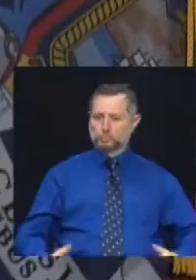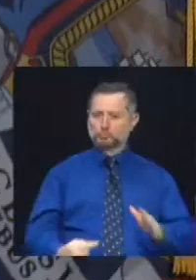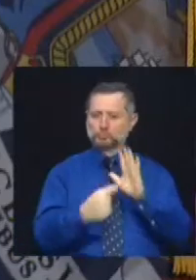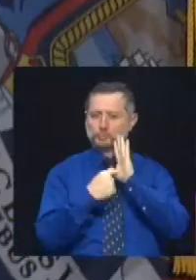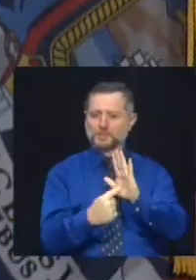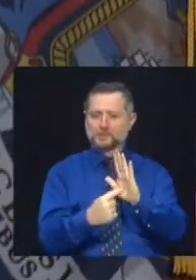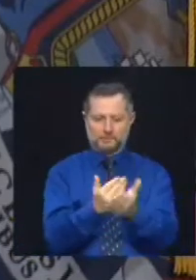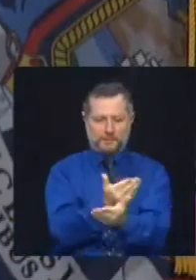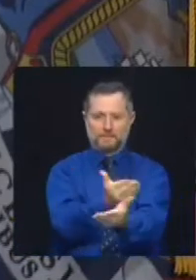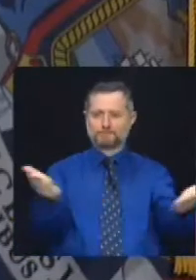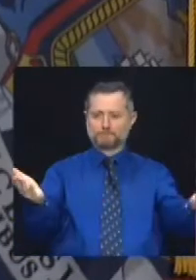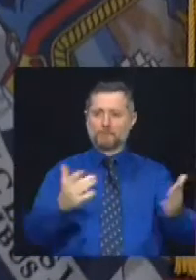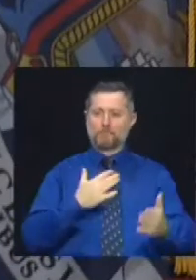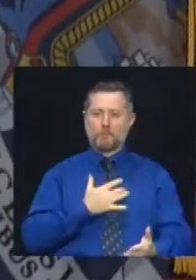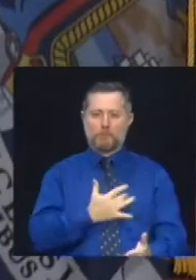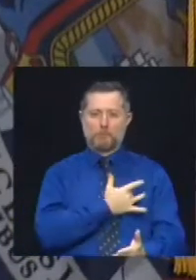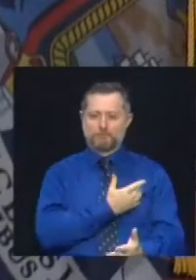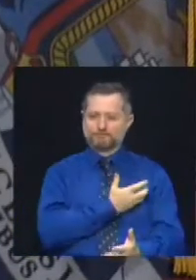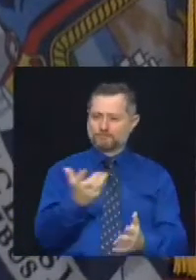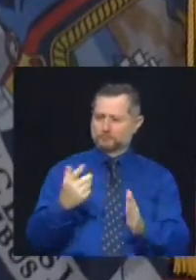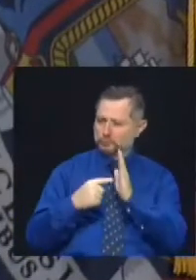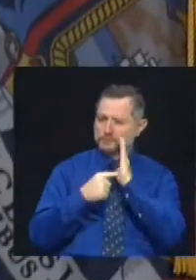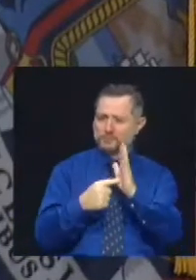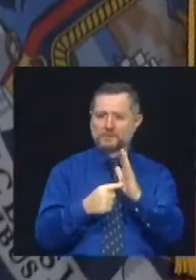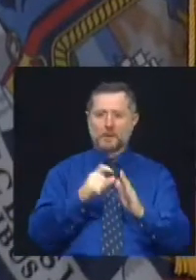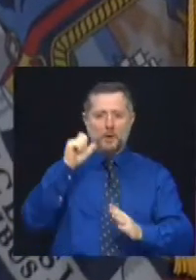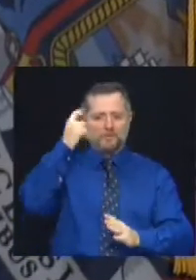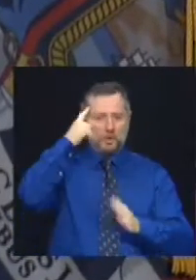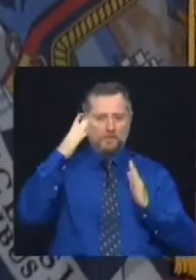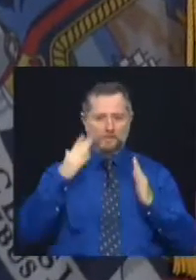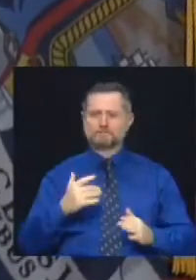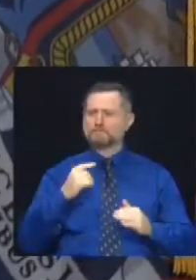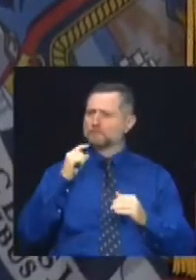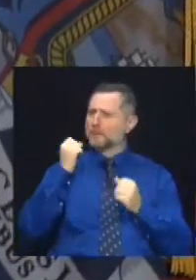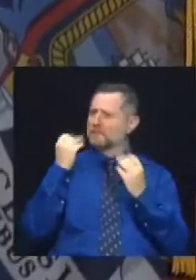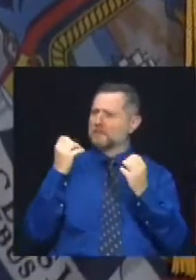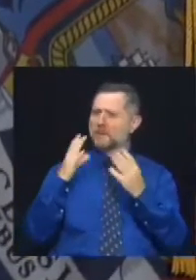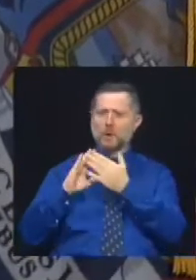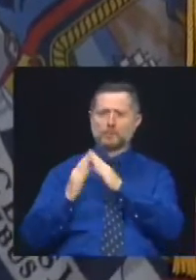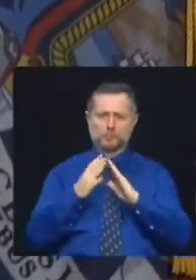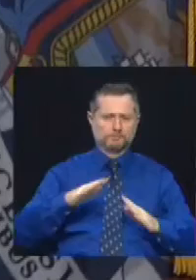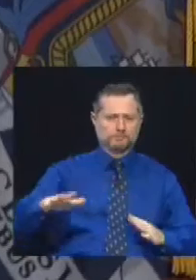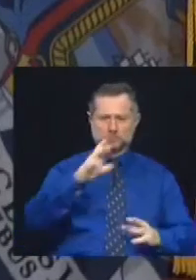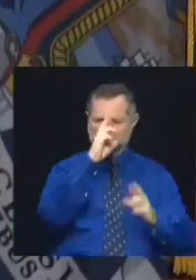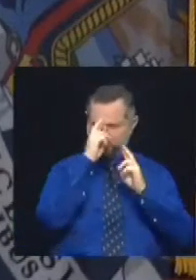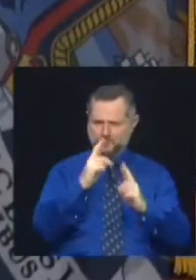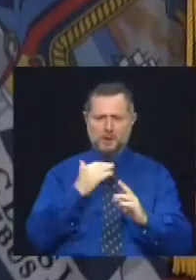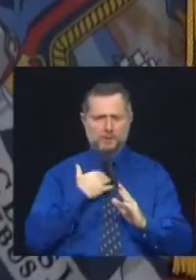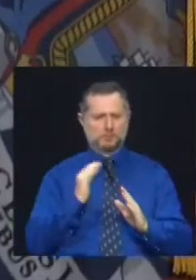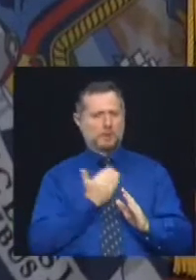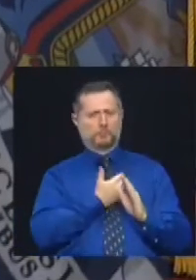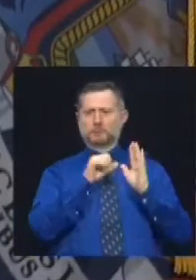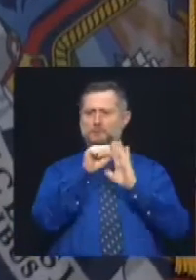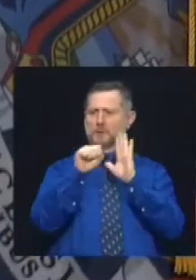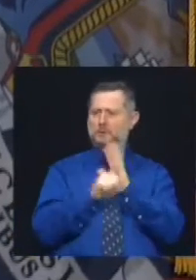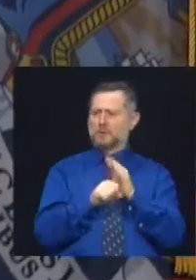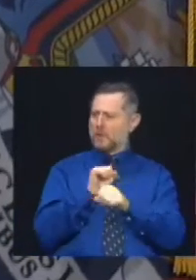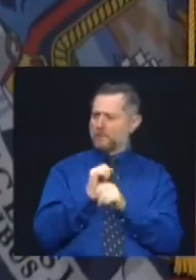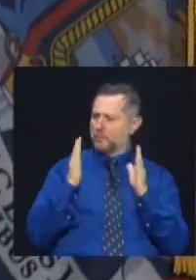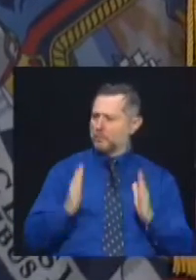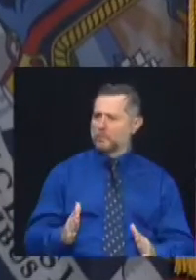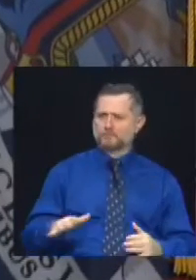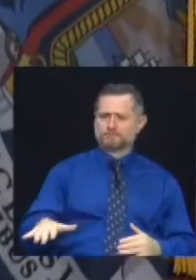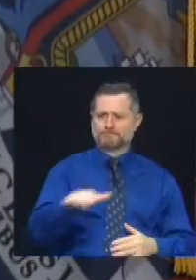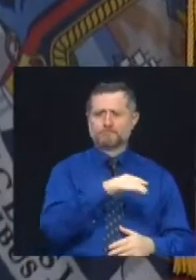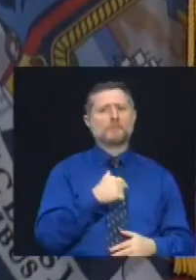are the face of government in many, many communities, and I have my utmost respect for all of them. So I just want to tell you briefly, I'll be sharing a number of